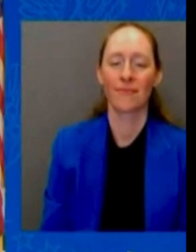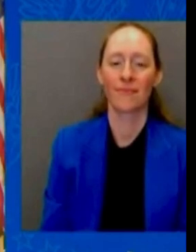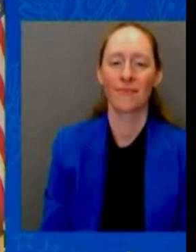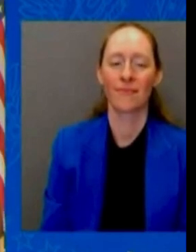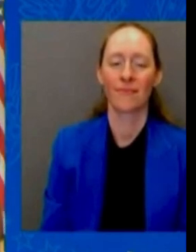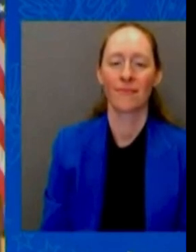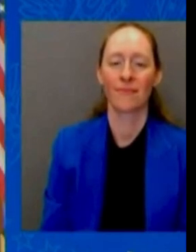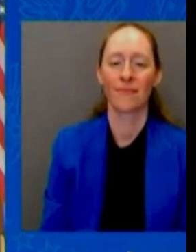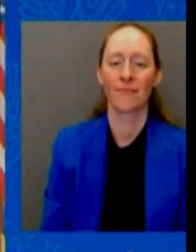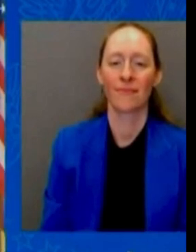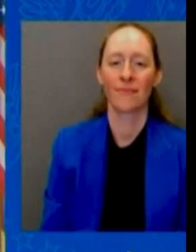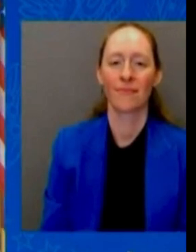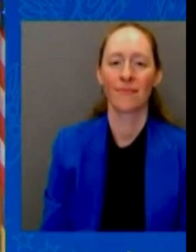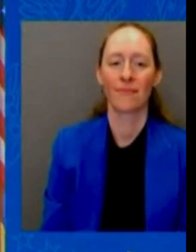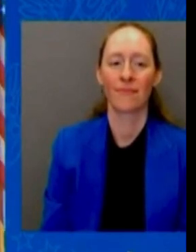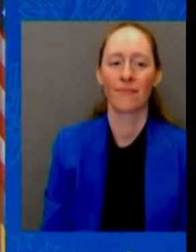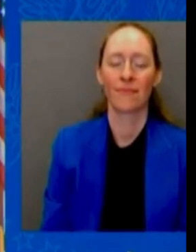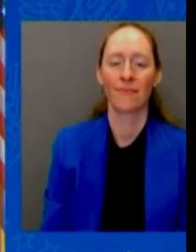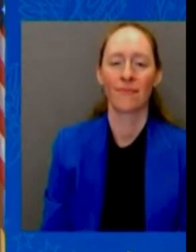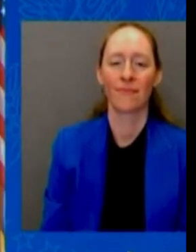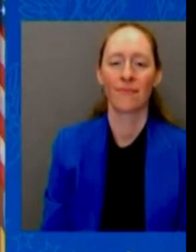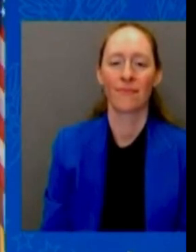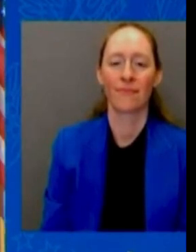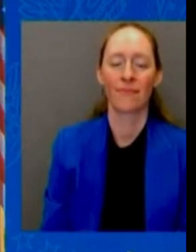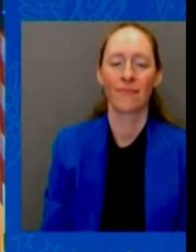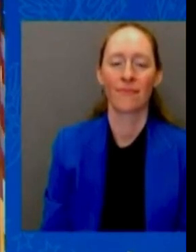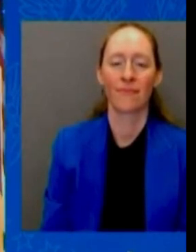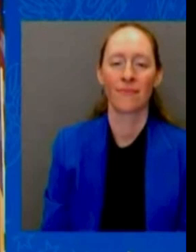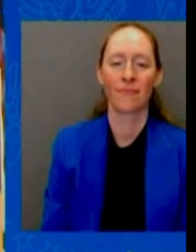savoir redevenir frères d'armes.